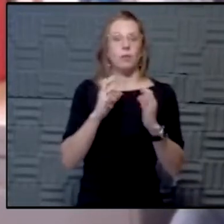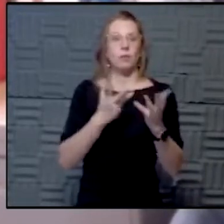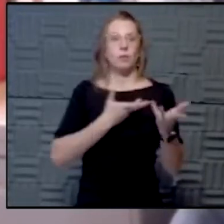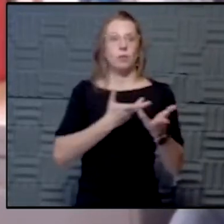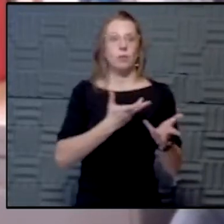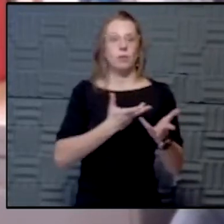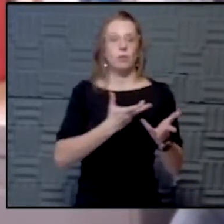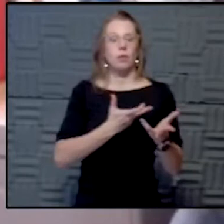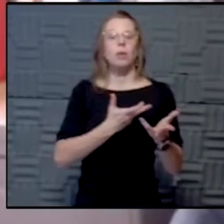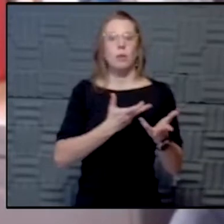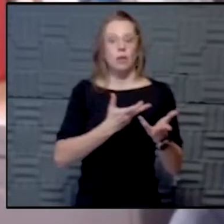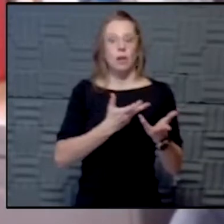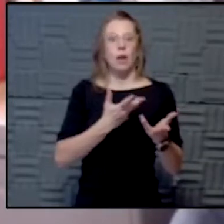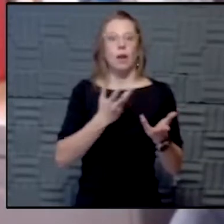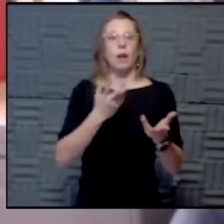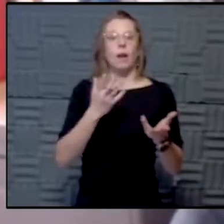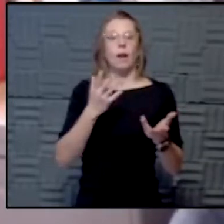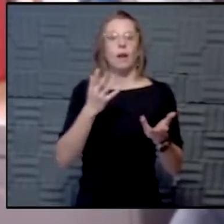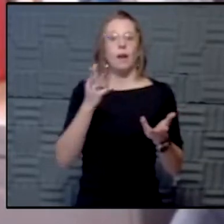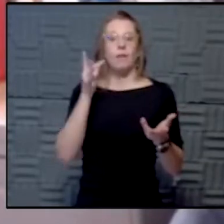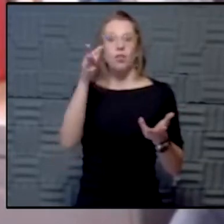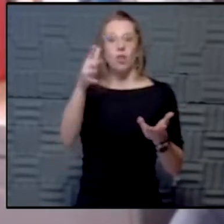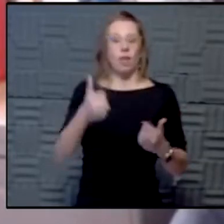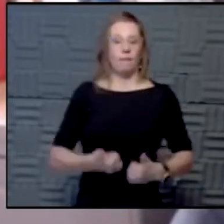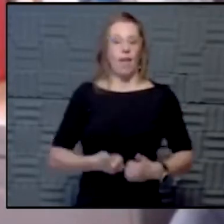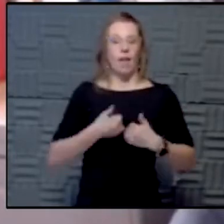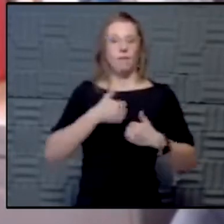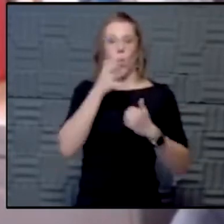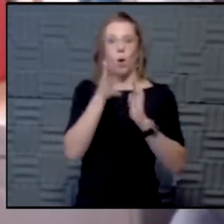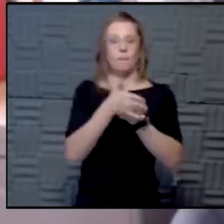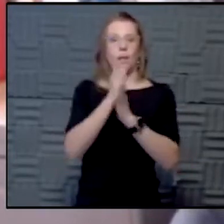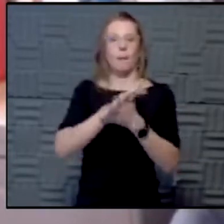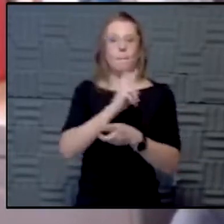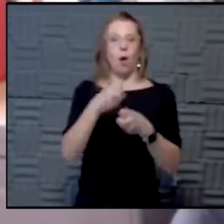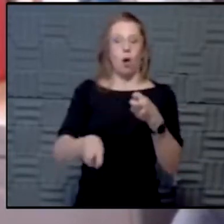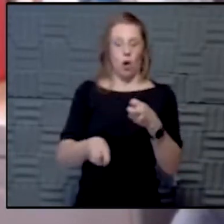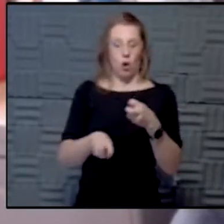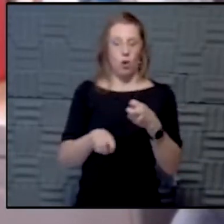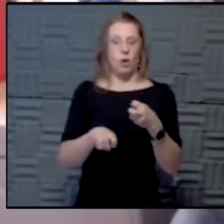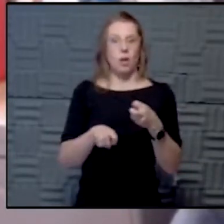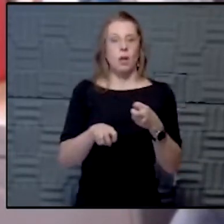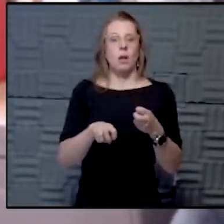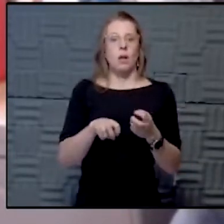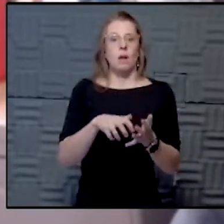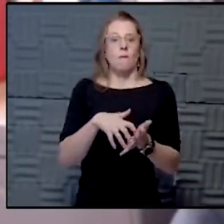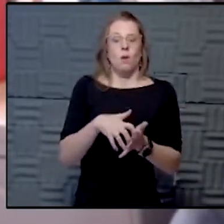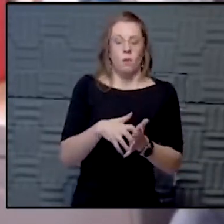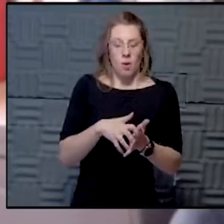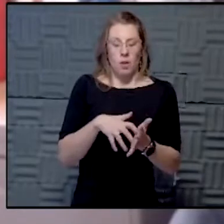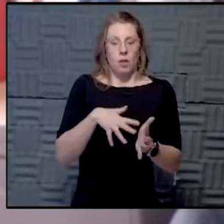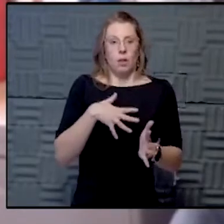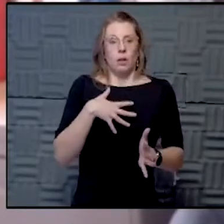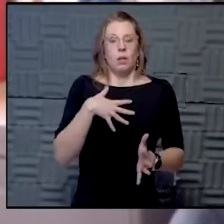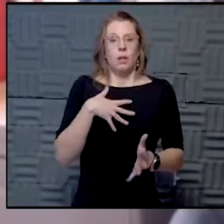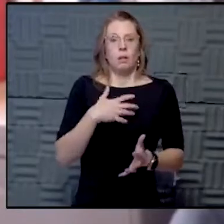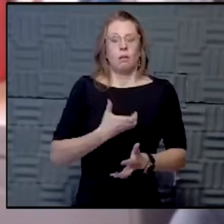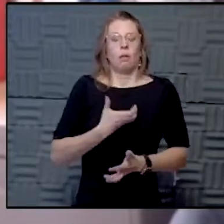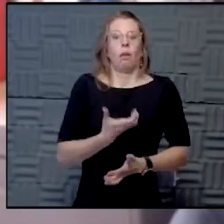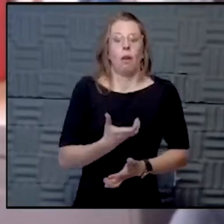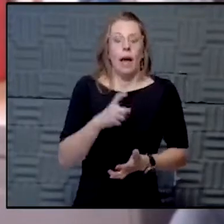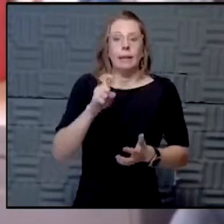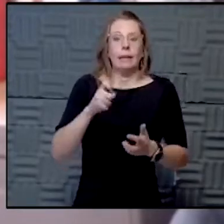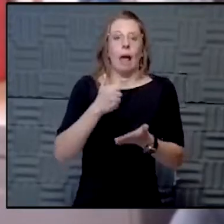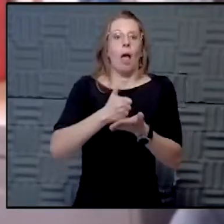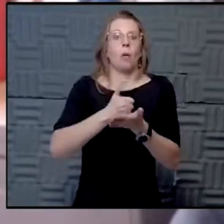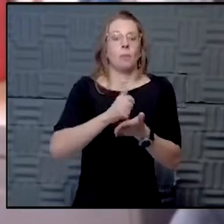And eventually life will get hard enough where there's that moment of vulnerability when they raise their hand and realize they need help. And